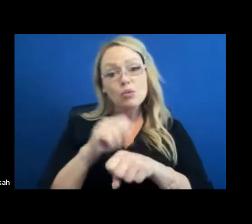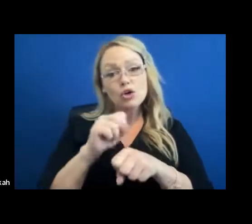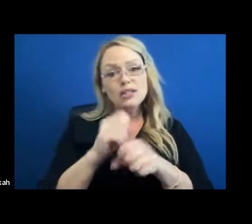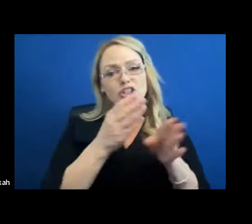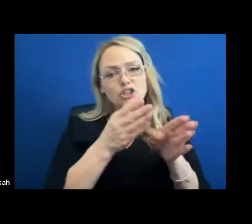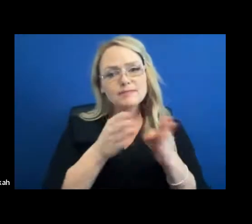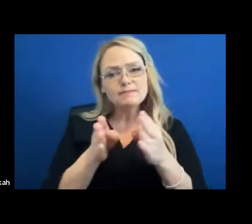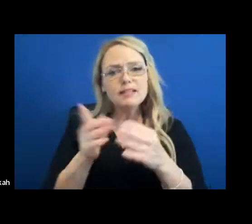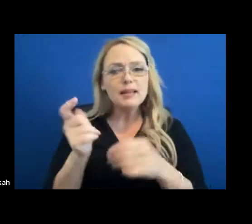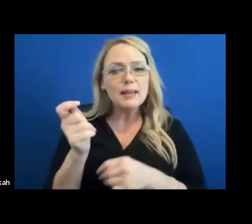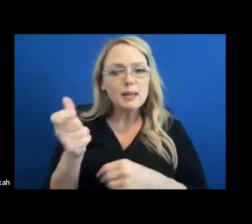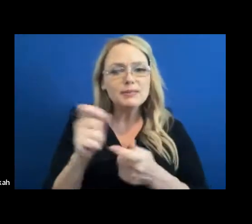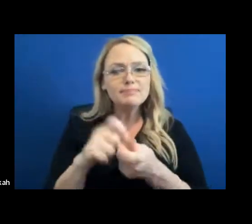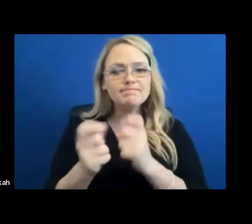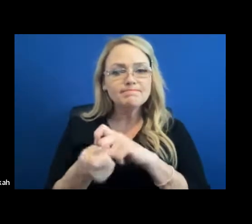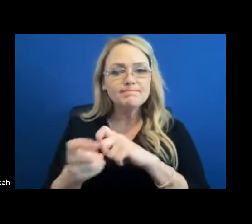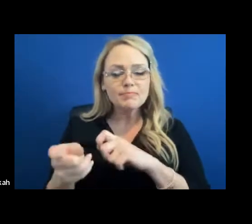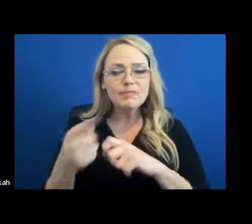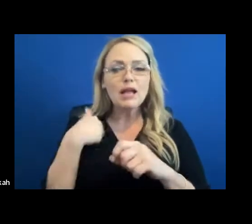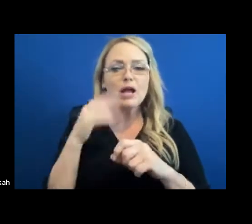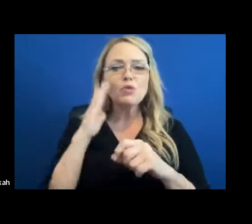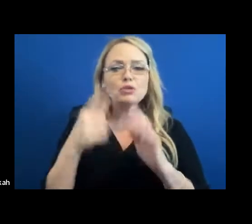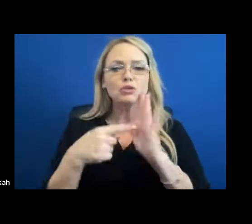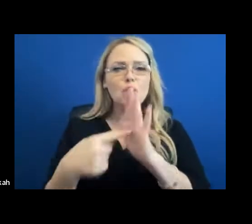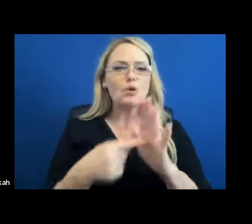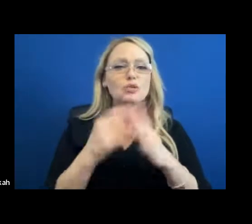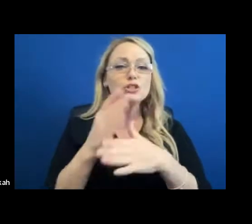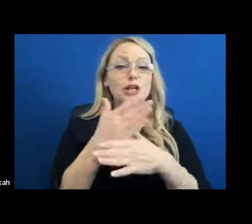then. I'm gonna share screen again.